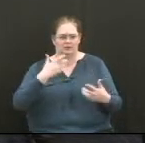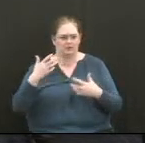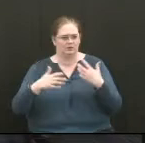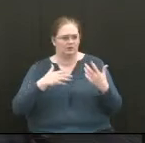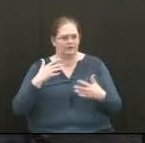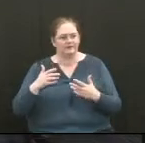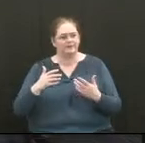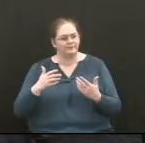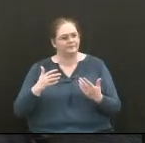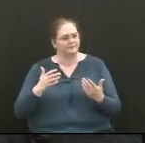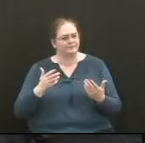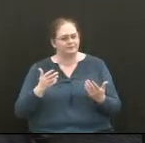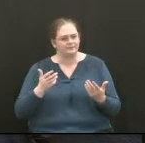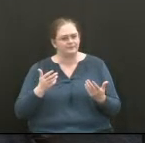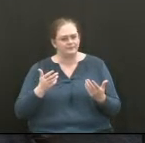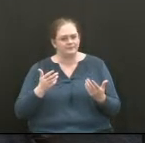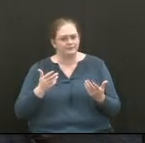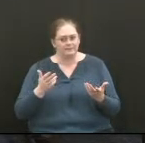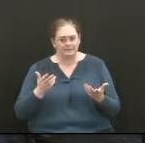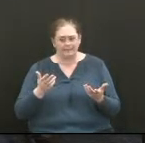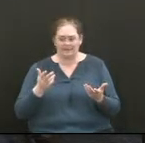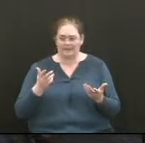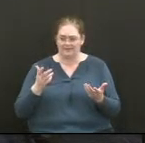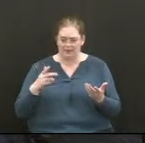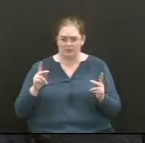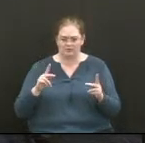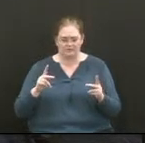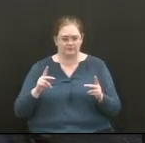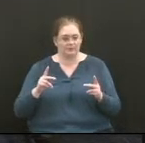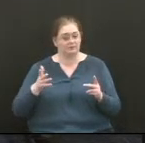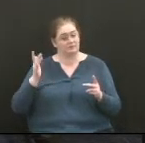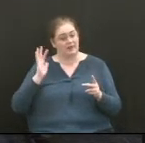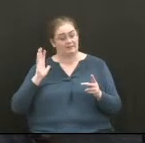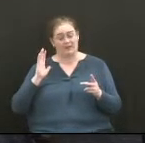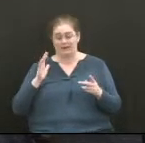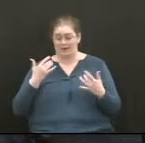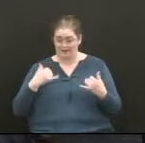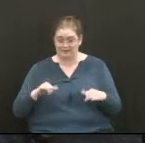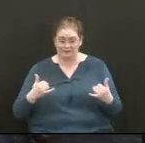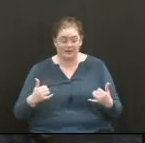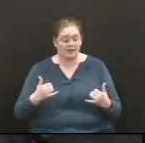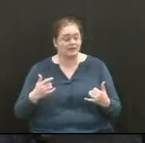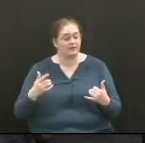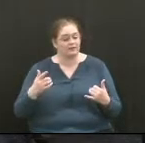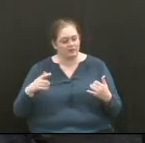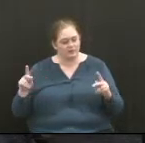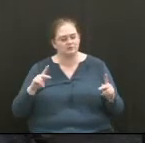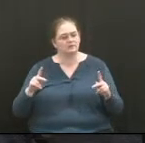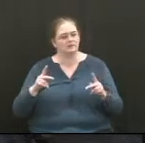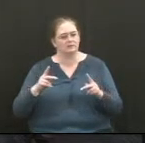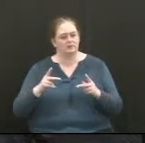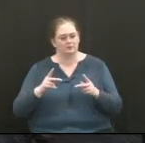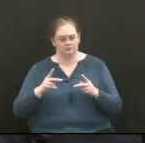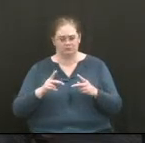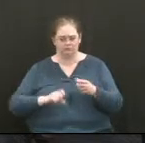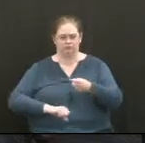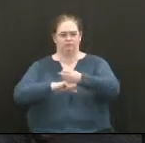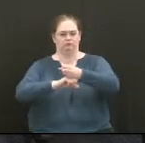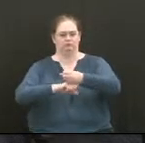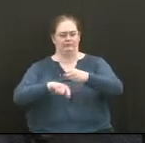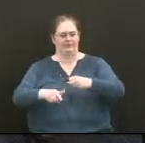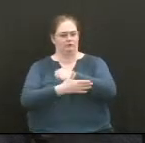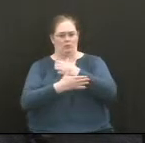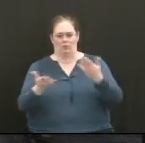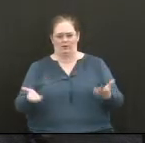you know, they make this country back then and even today, they make this country what it is, just a